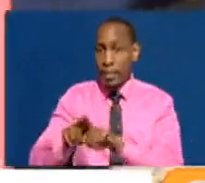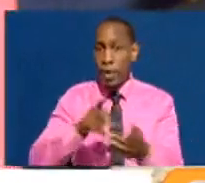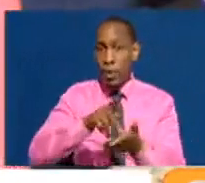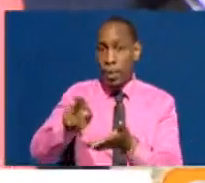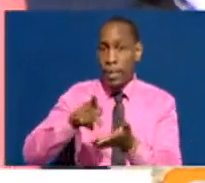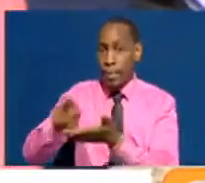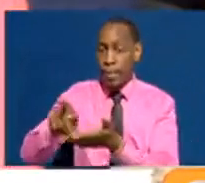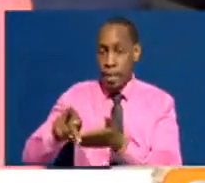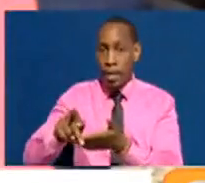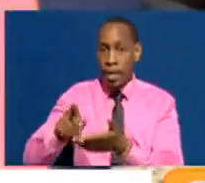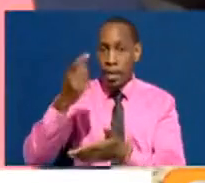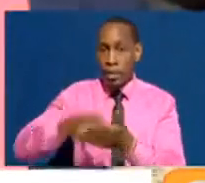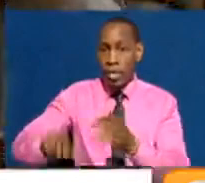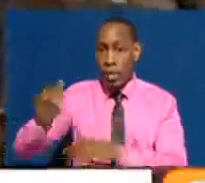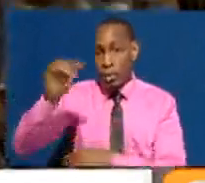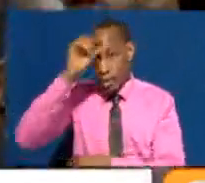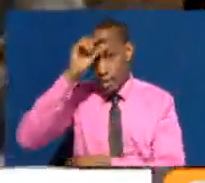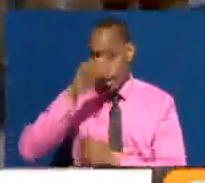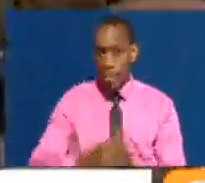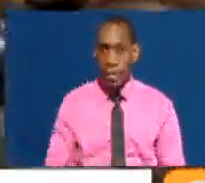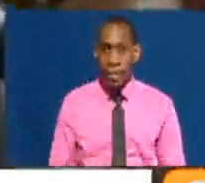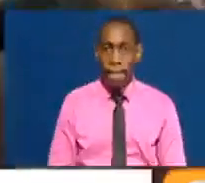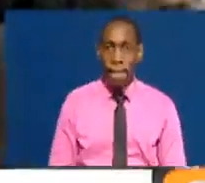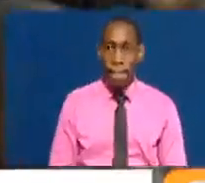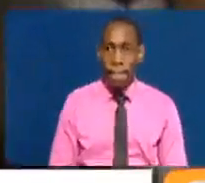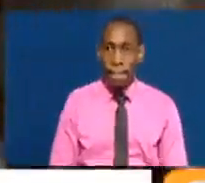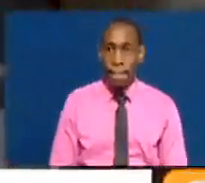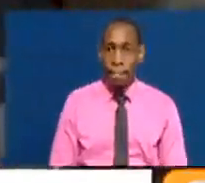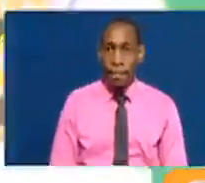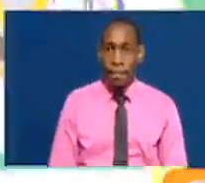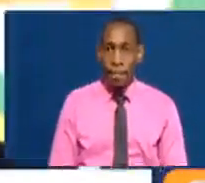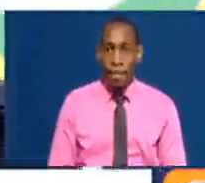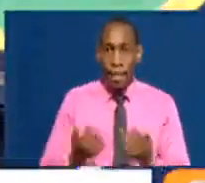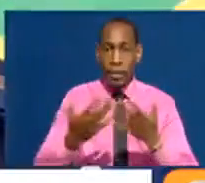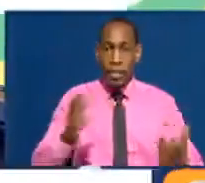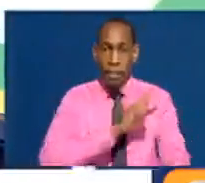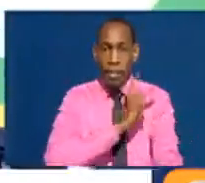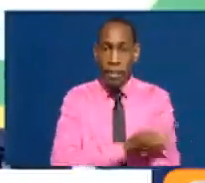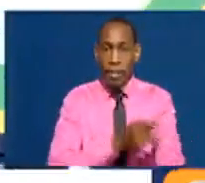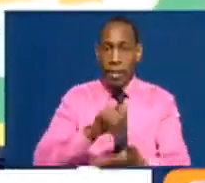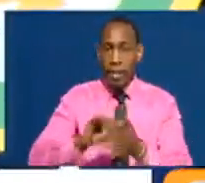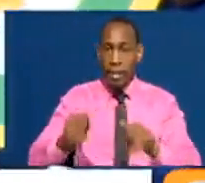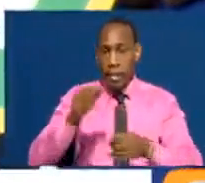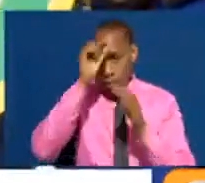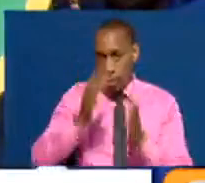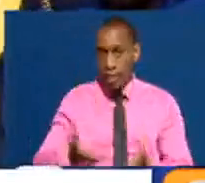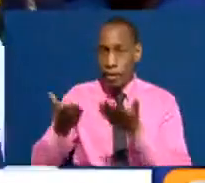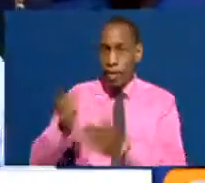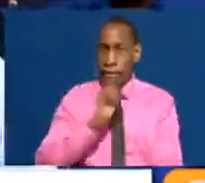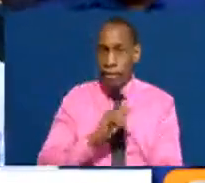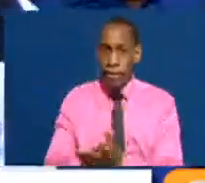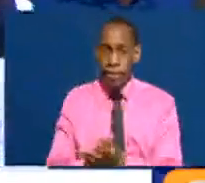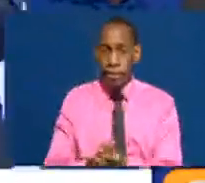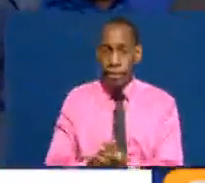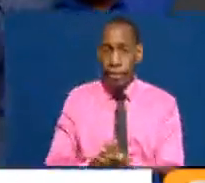what is due to the county government. So those are the instruments of power that the new governor has been given.